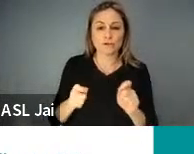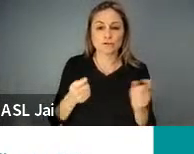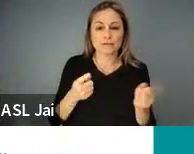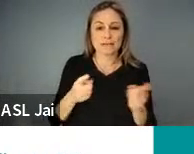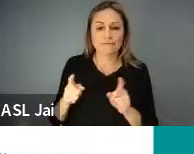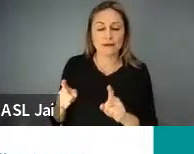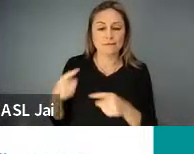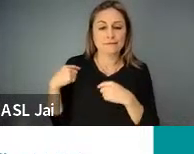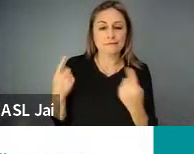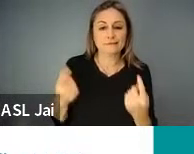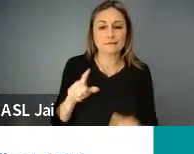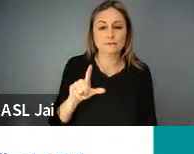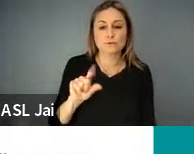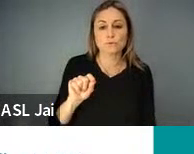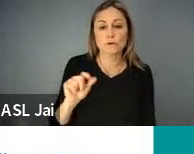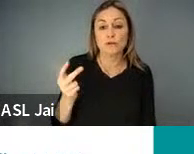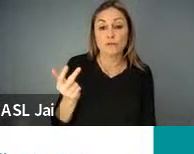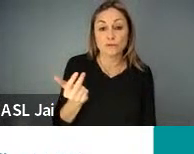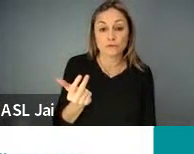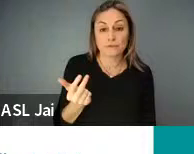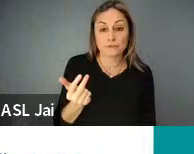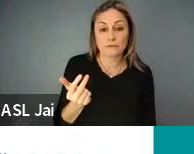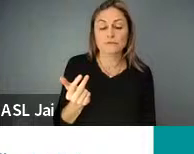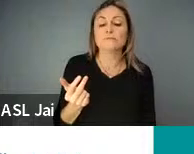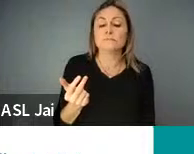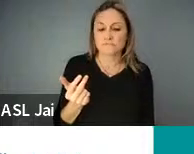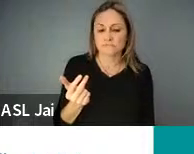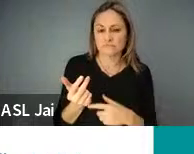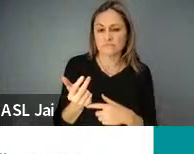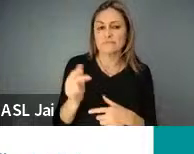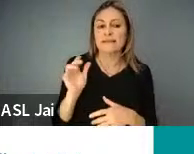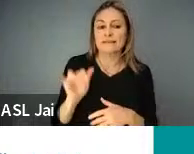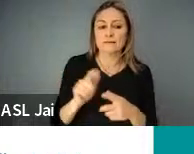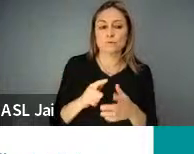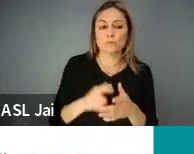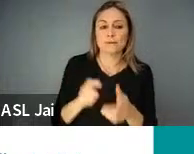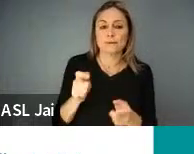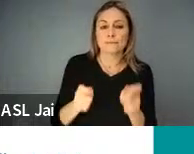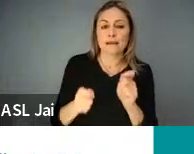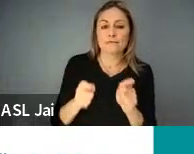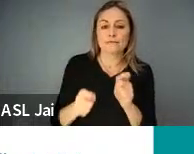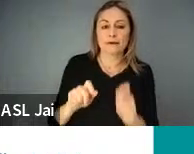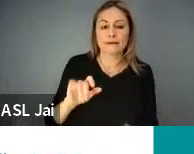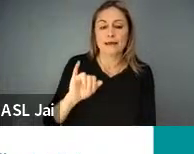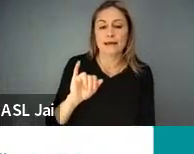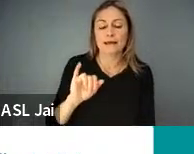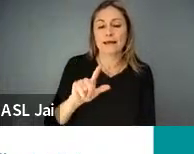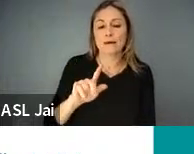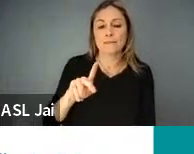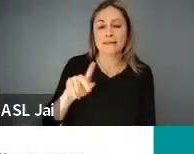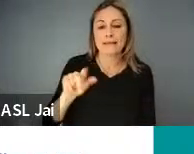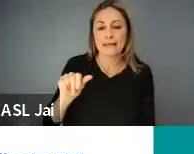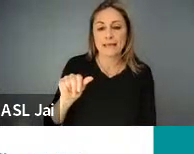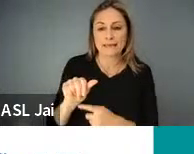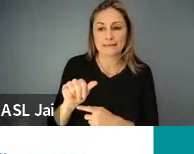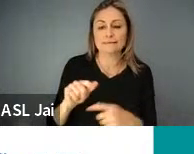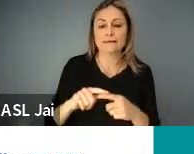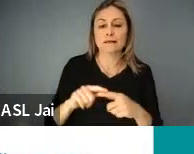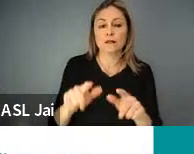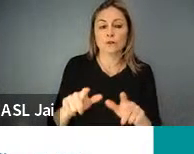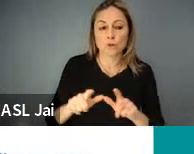since 2013. And that is in essence what the modified LPA is, modified locally preferred